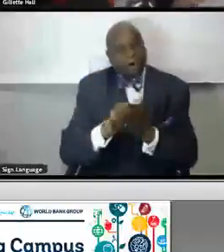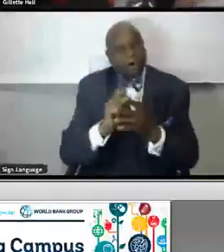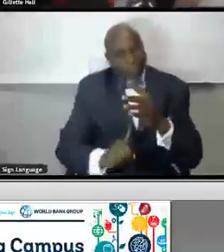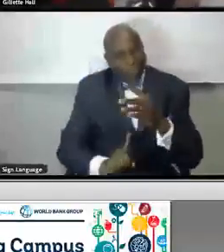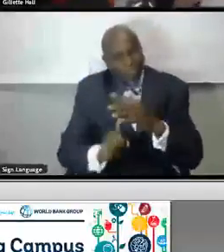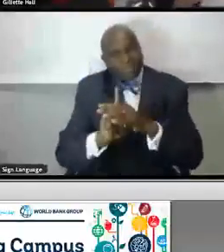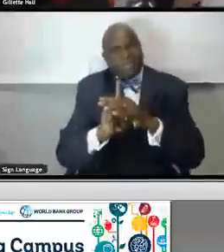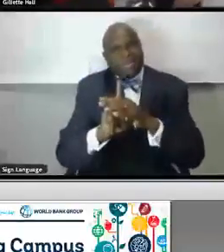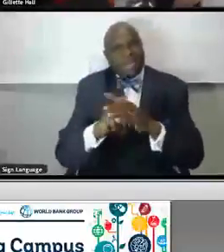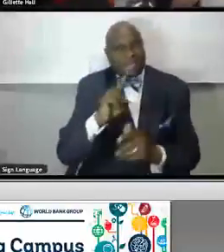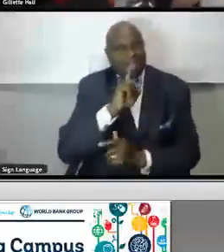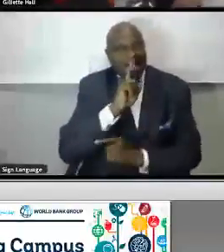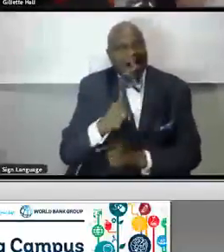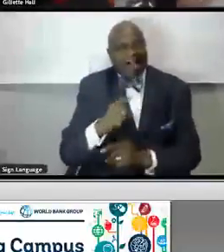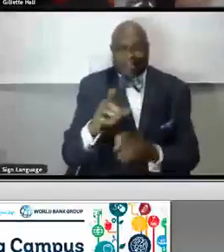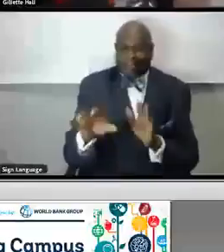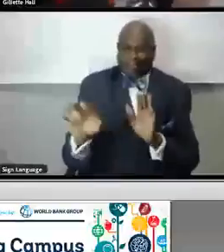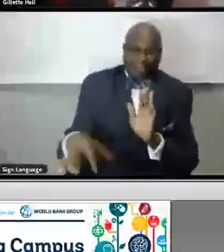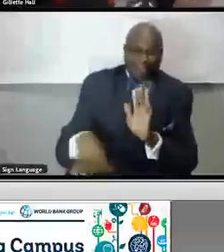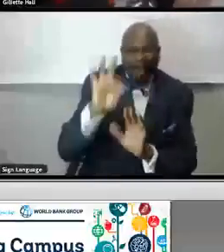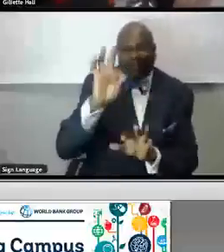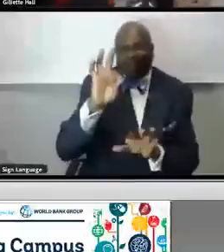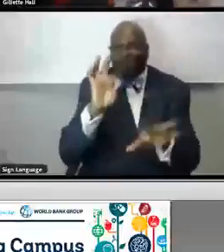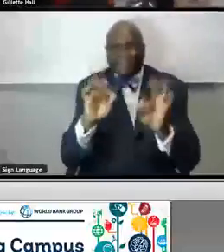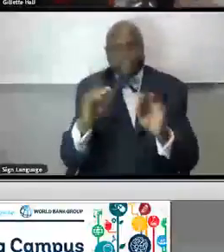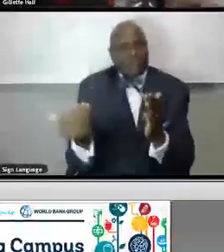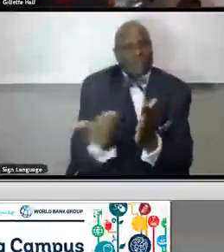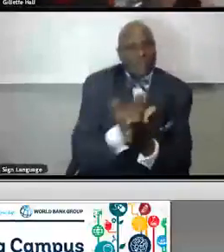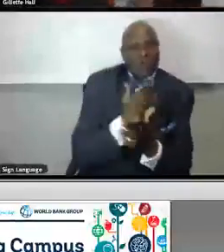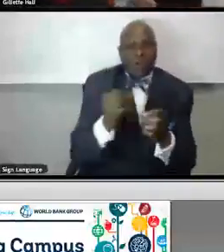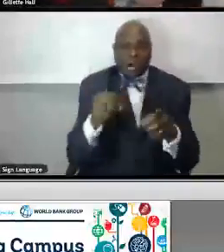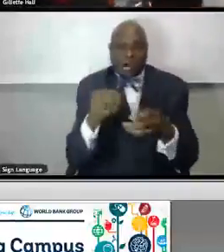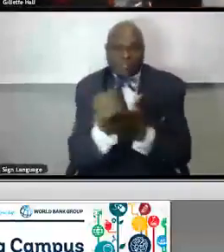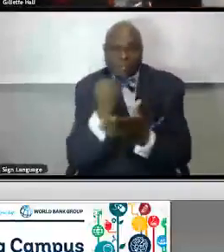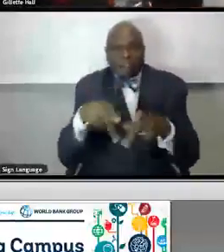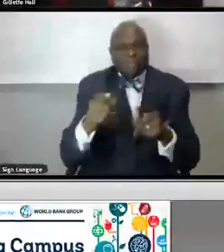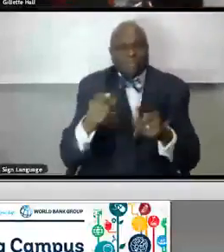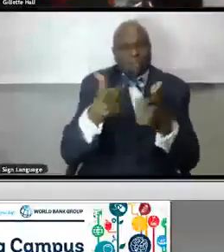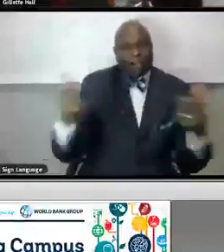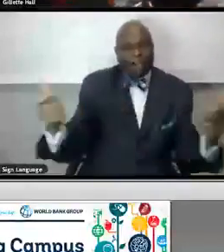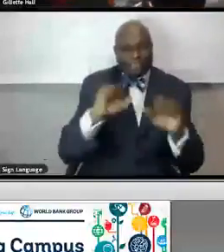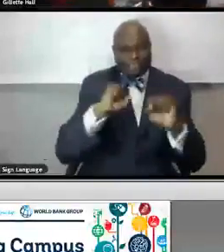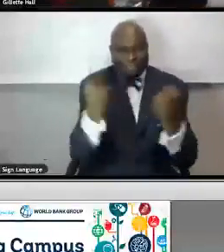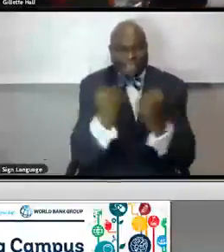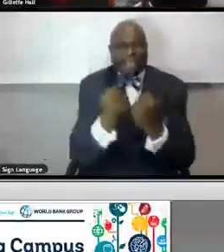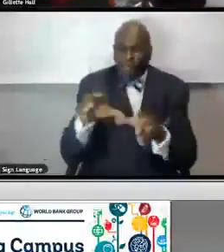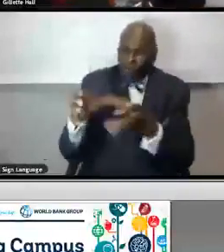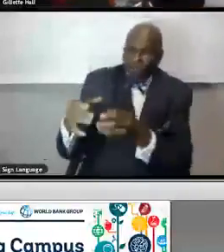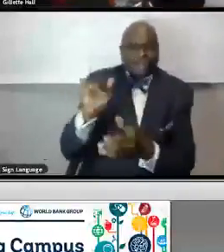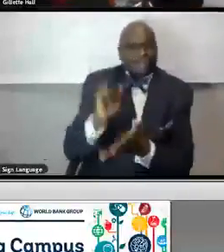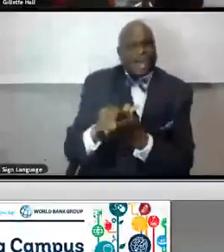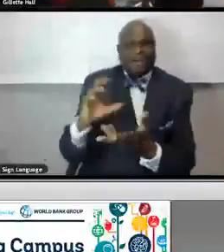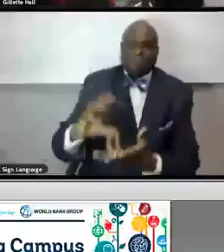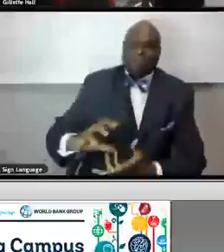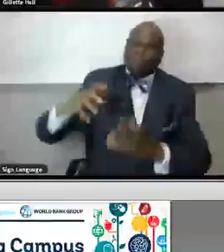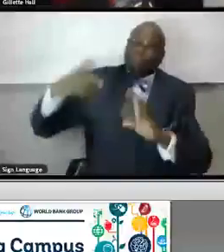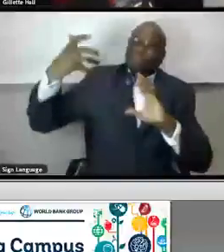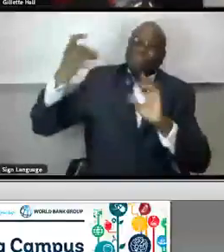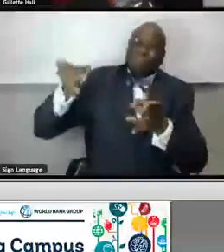emerging, that are finding their new place in the larger society, and there are groups that are